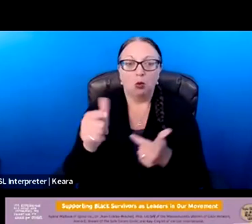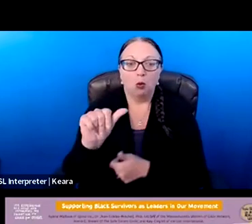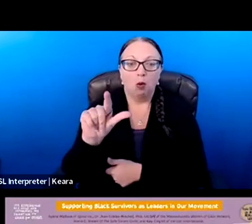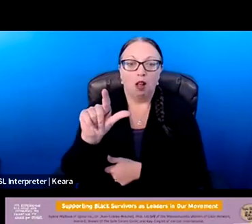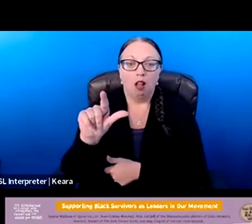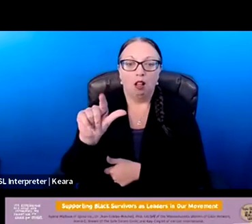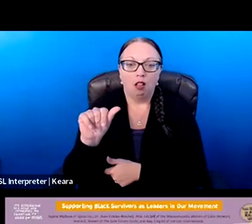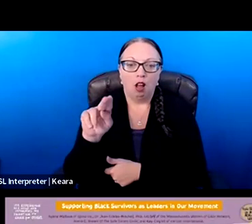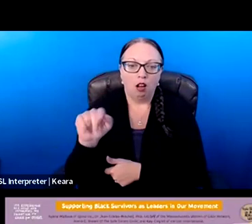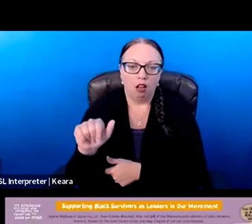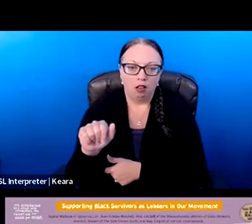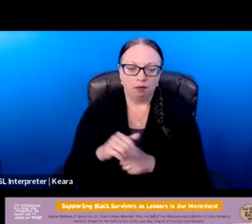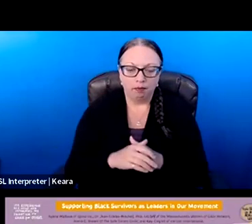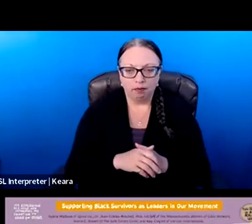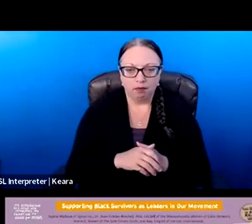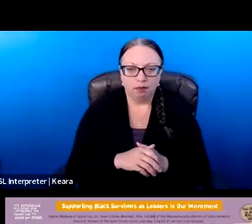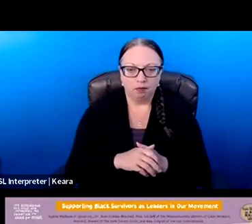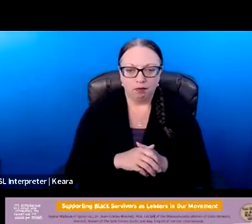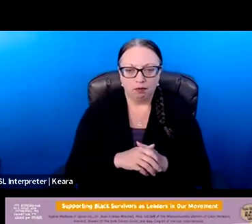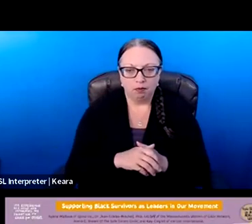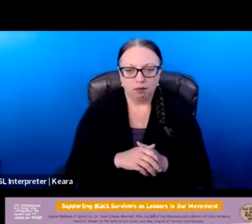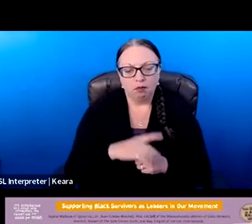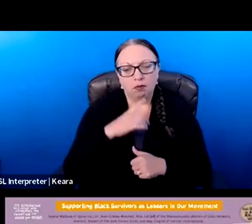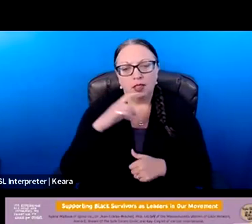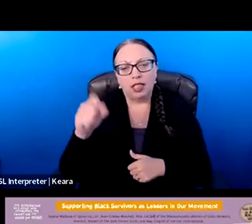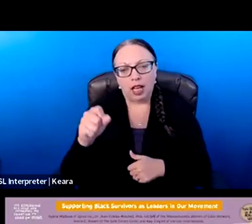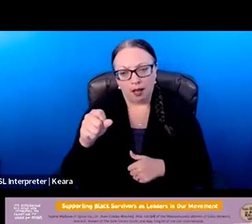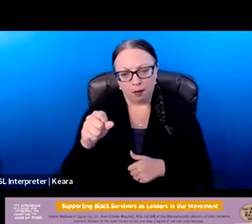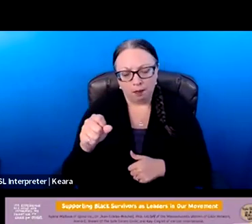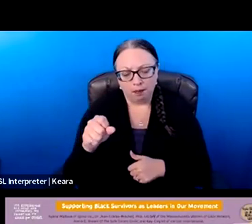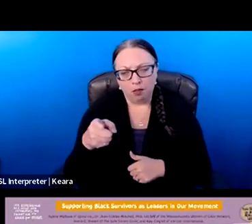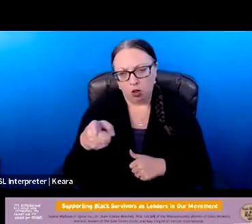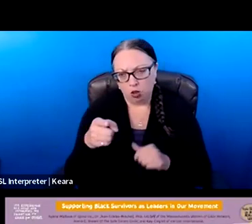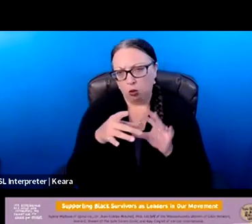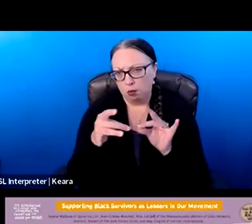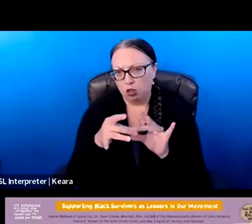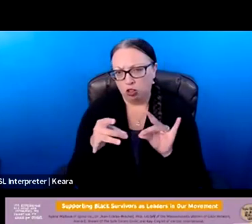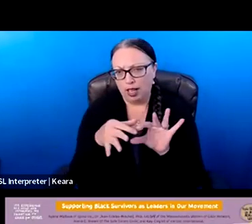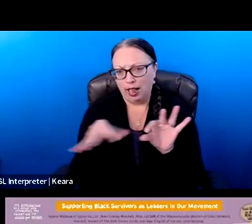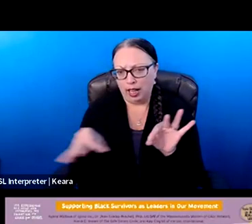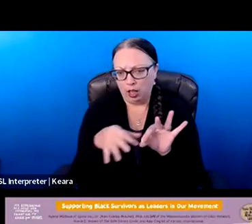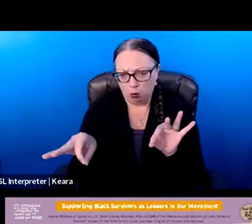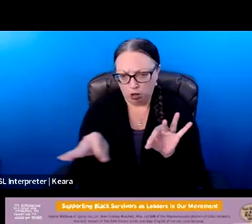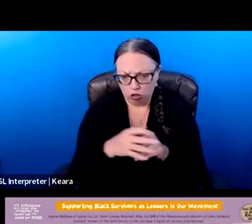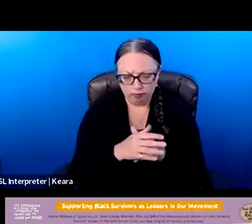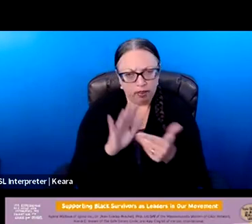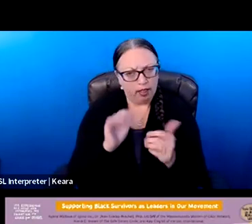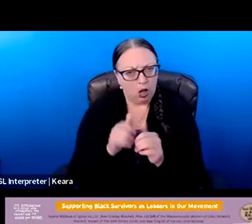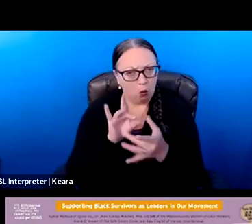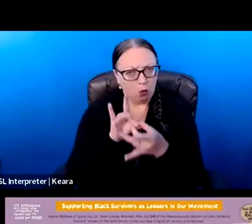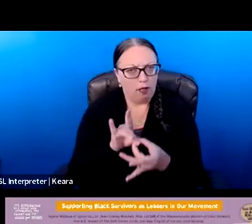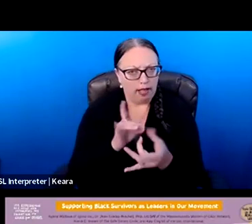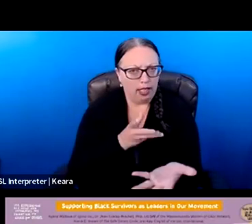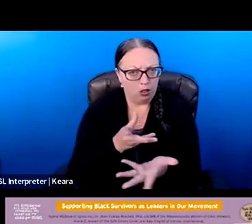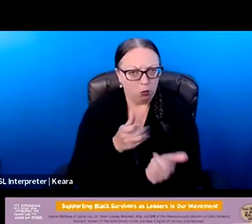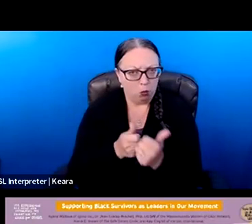would, I guess, jump on what you said. And it's interesting you brought up language, because language is really how we relate to our clients.